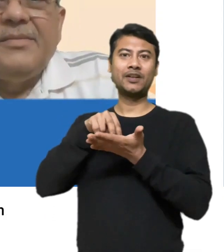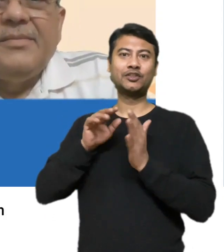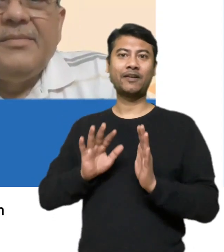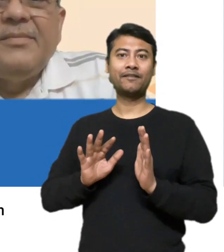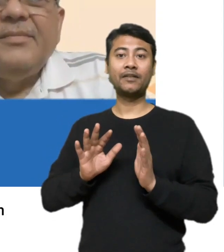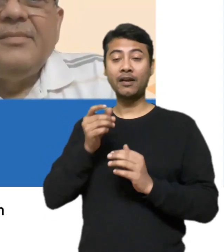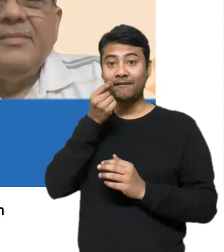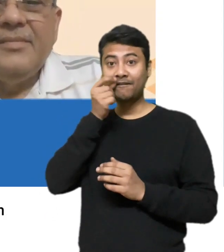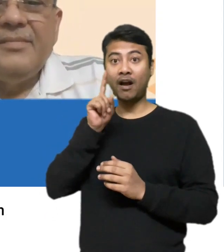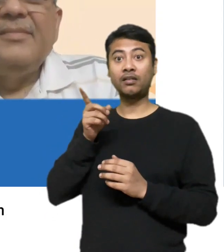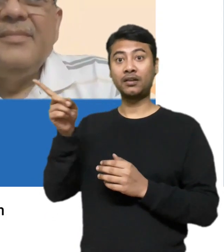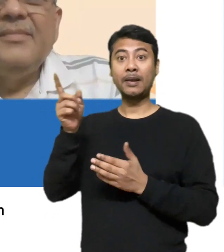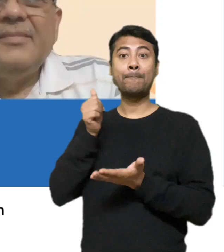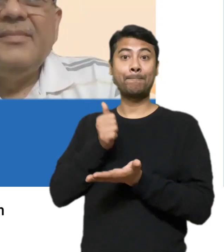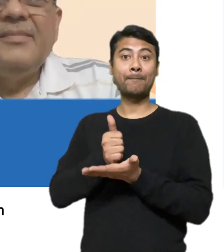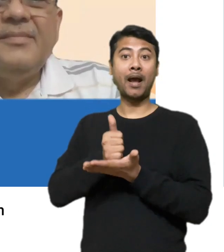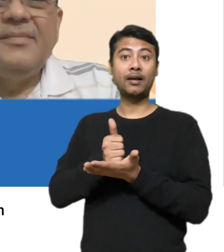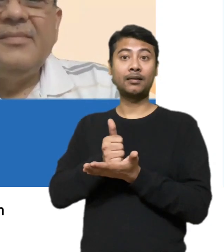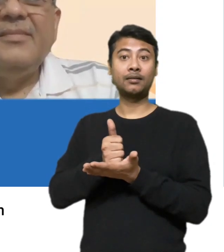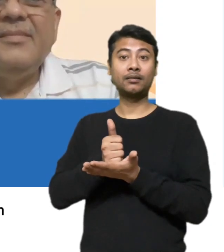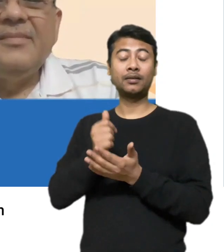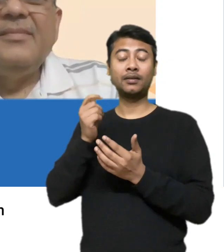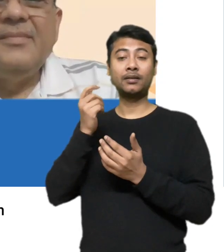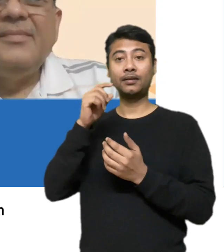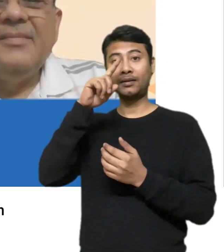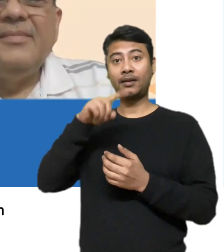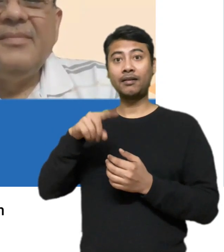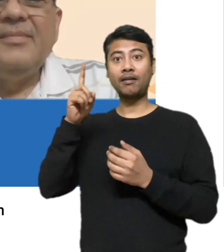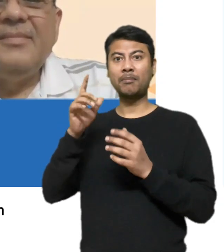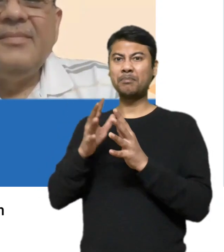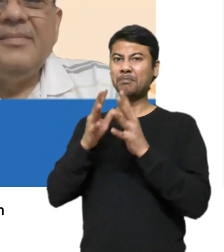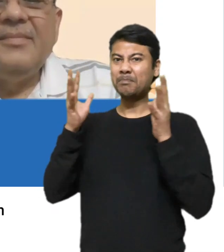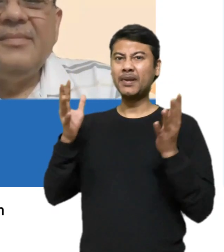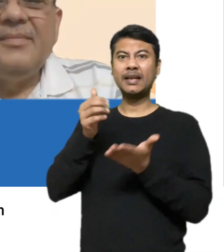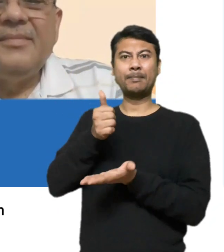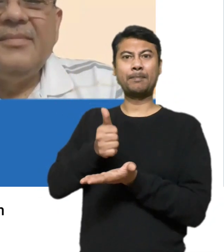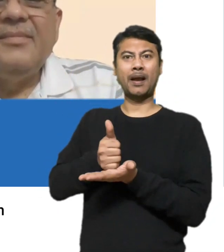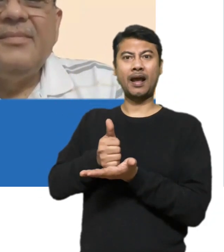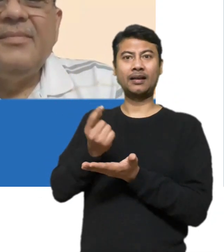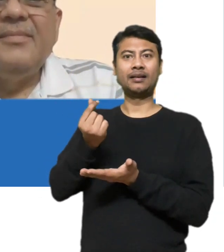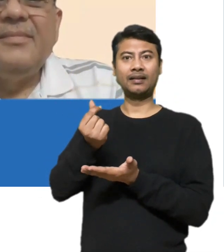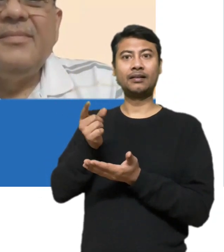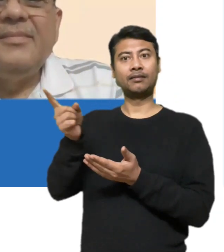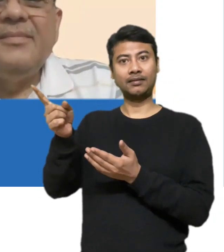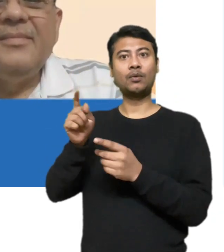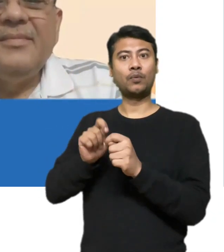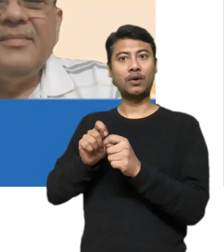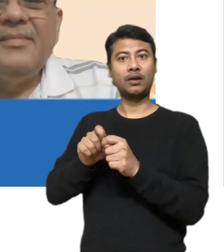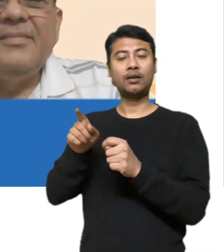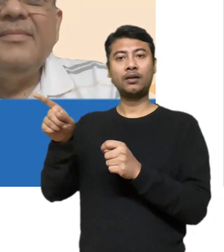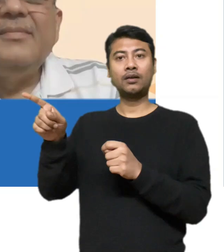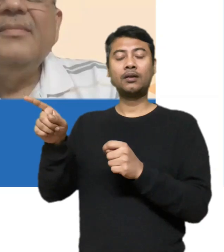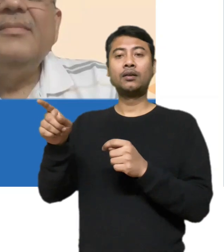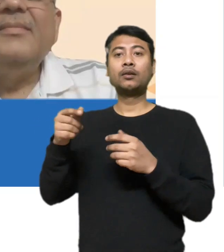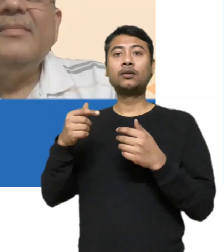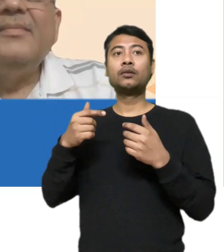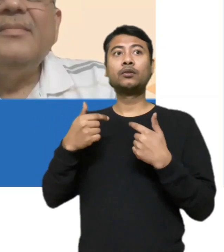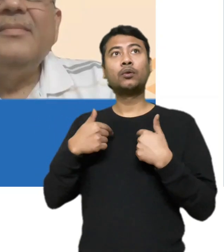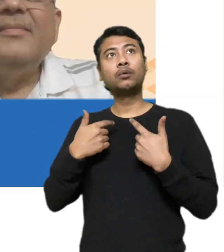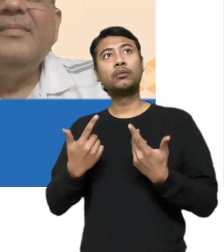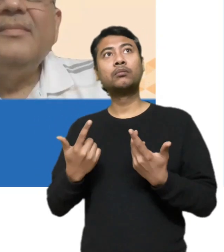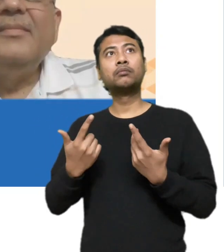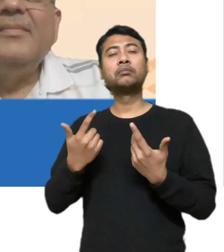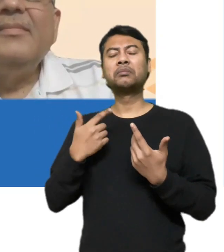never followed that path. Although I had all the opportunities, I got to study in the UK, I went to America,